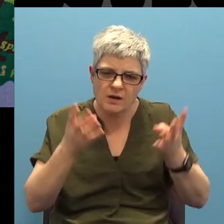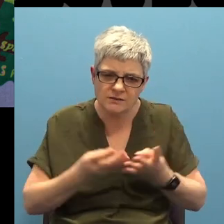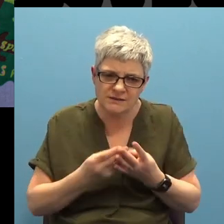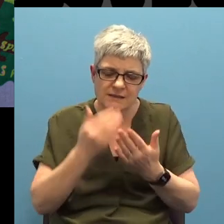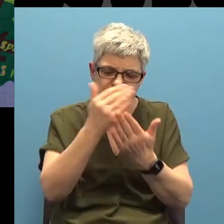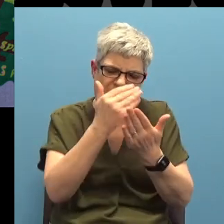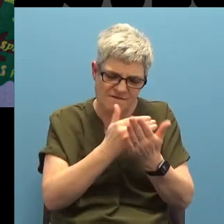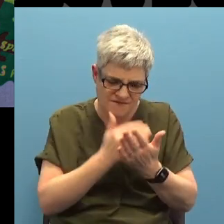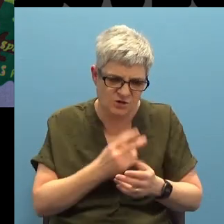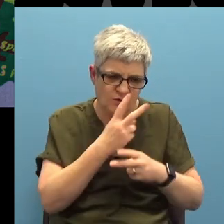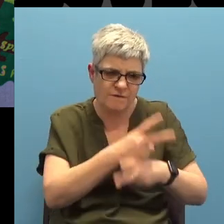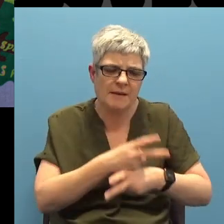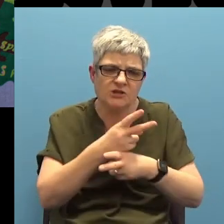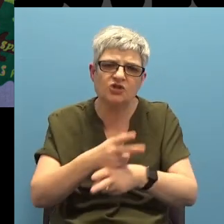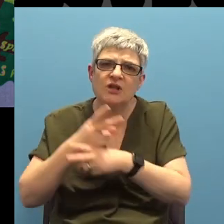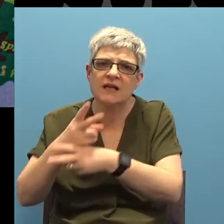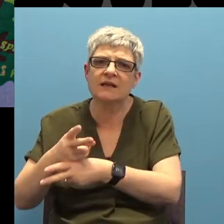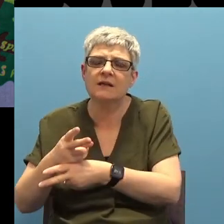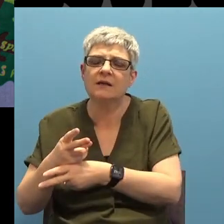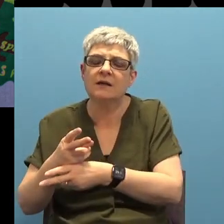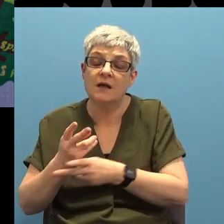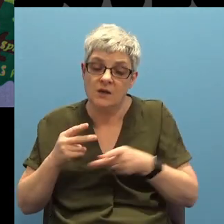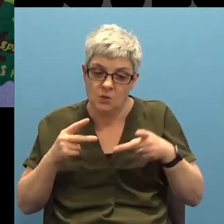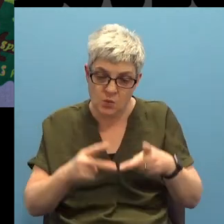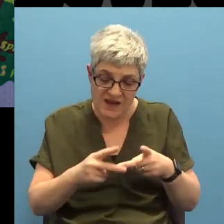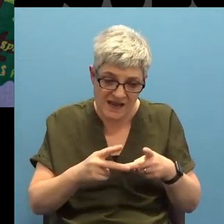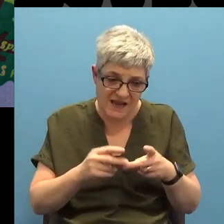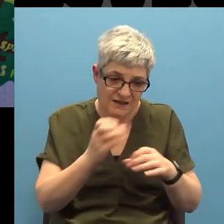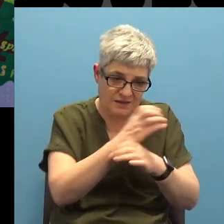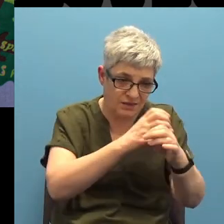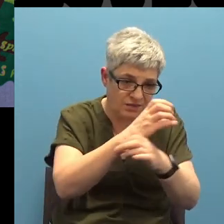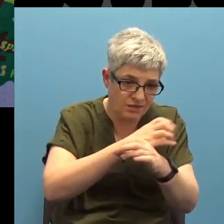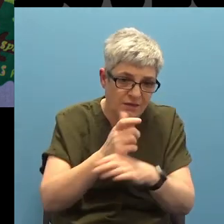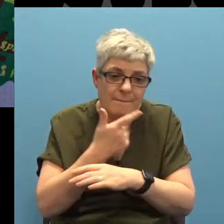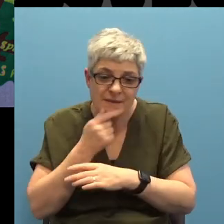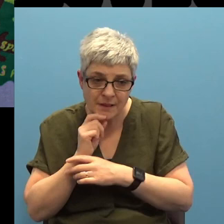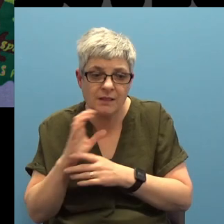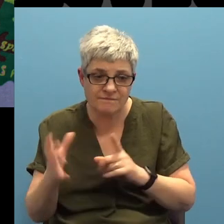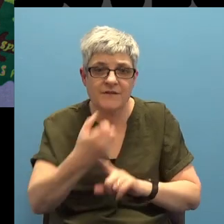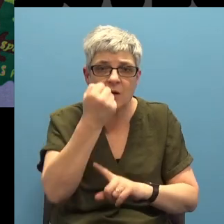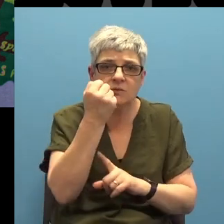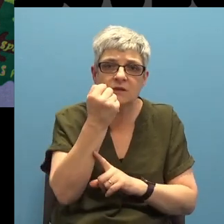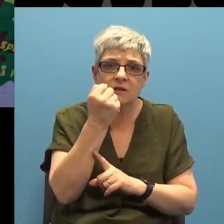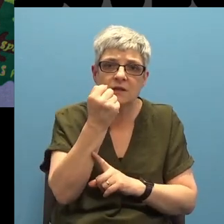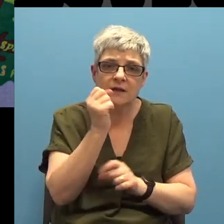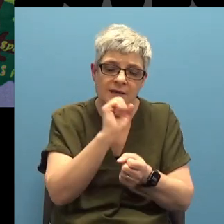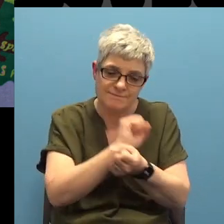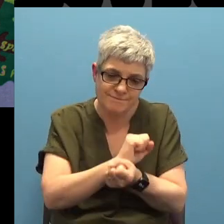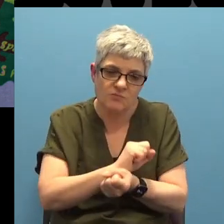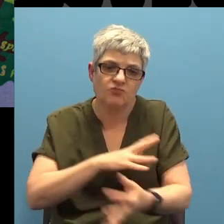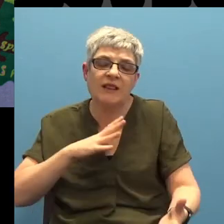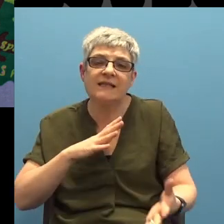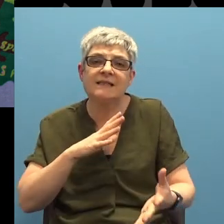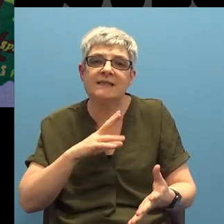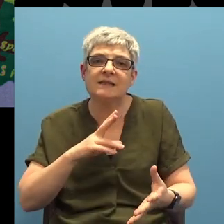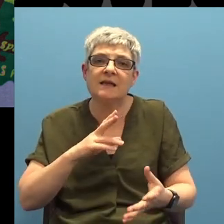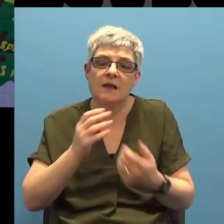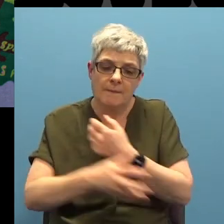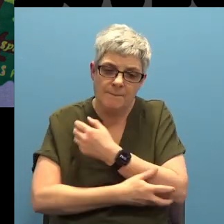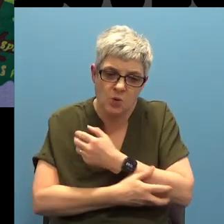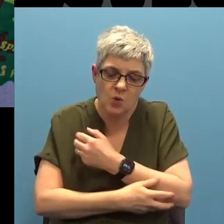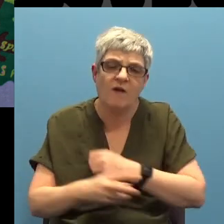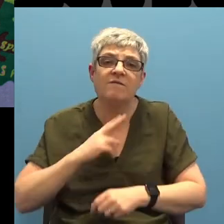ministry, his way that he's sought people out and found them, released the captives, give voice to the